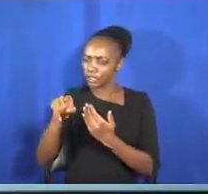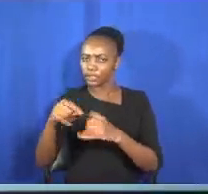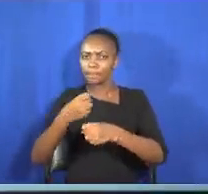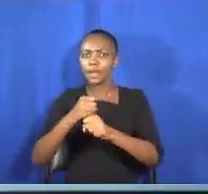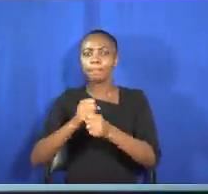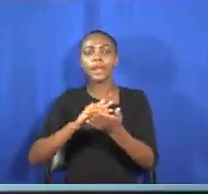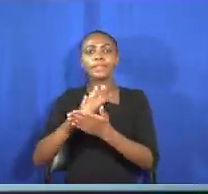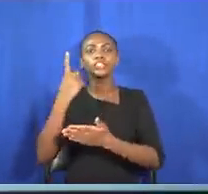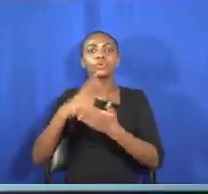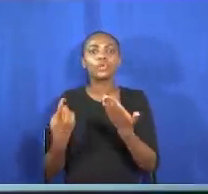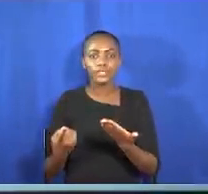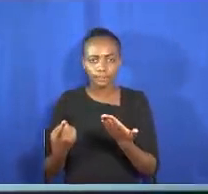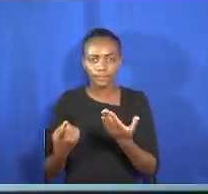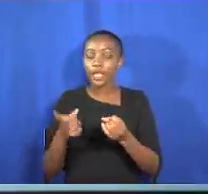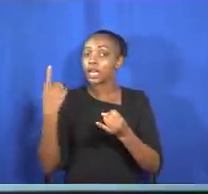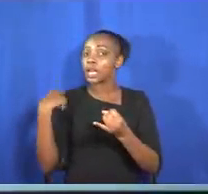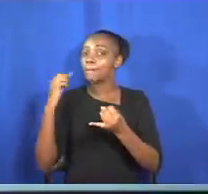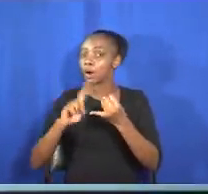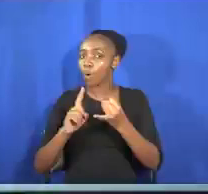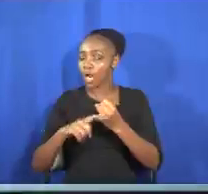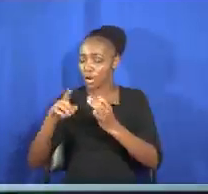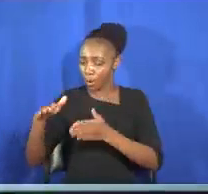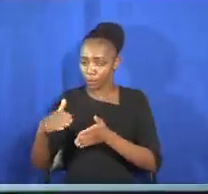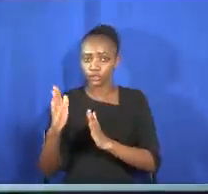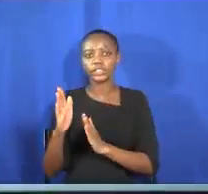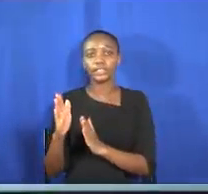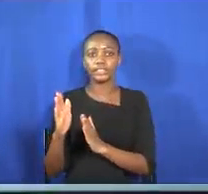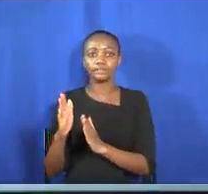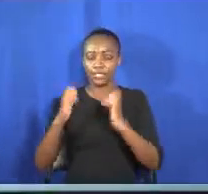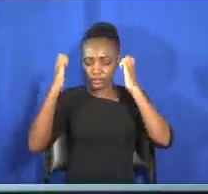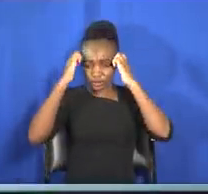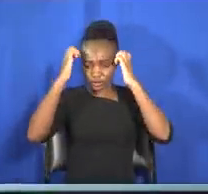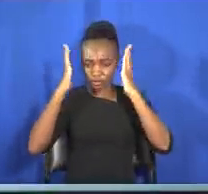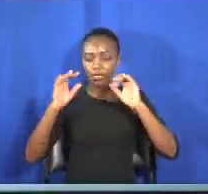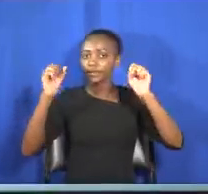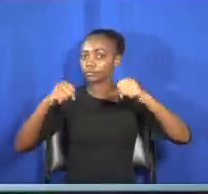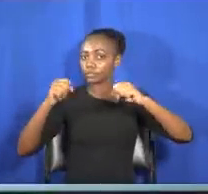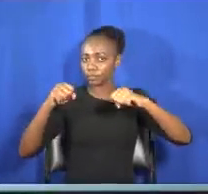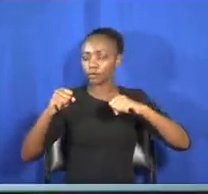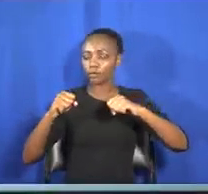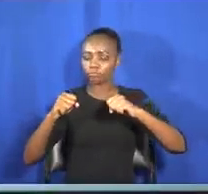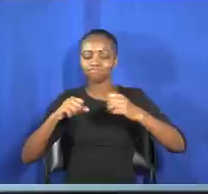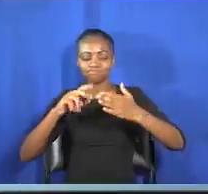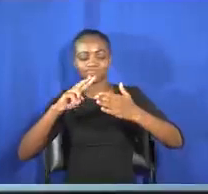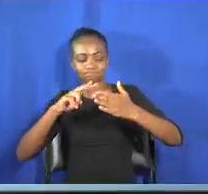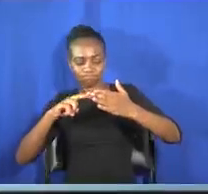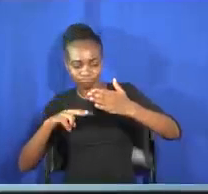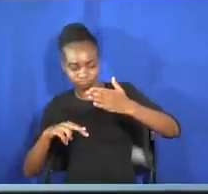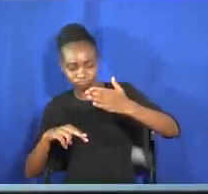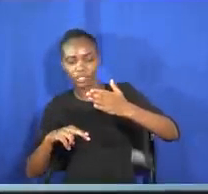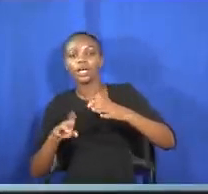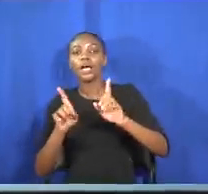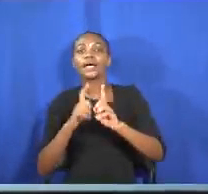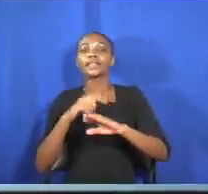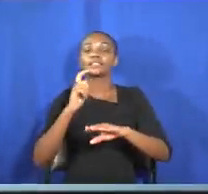wide opportunity, a rather of opportunity through which runners can be able to go through,